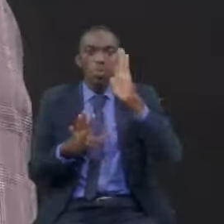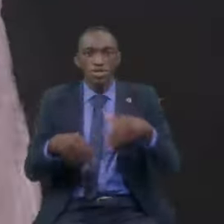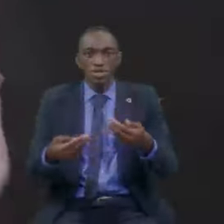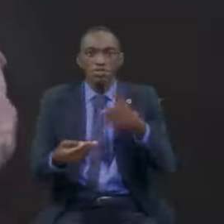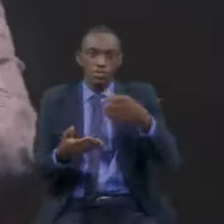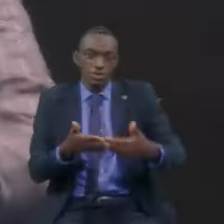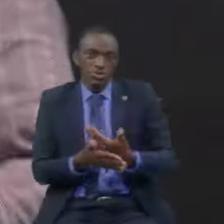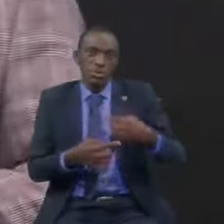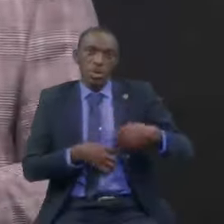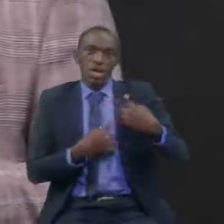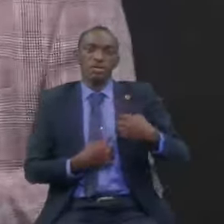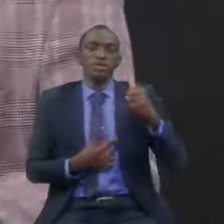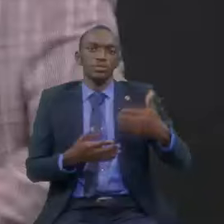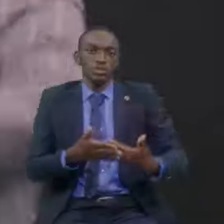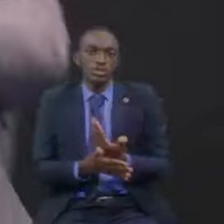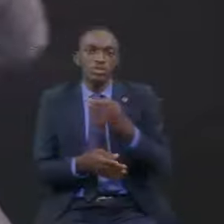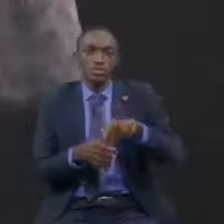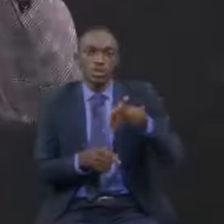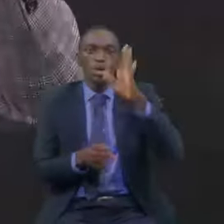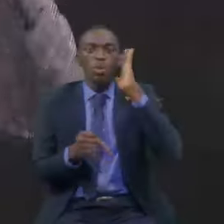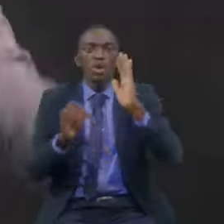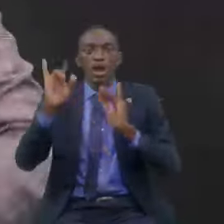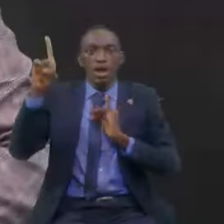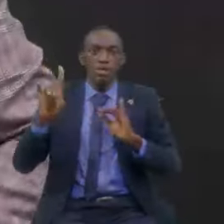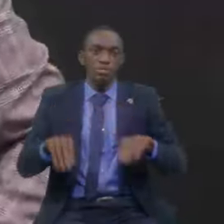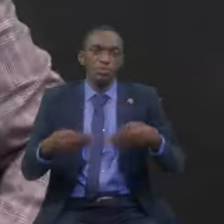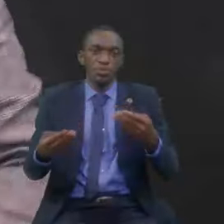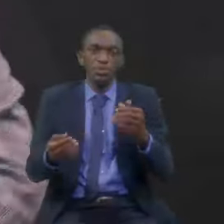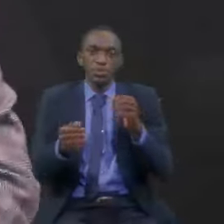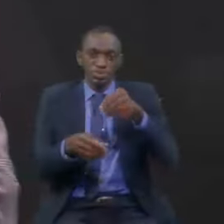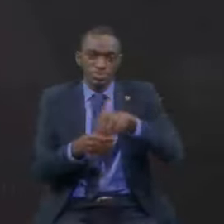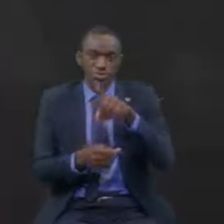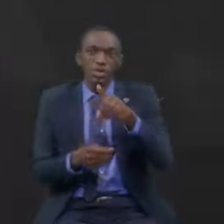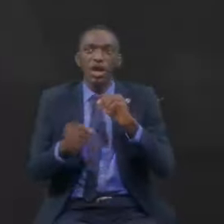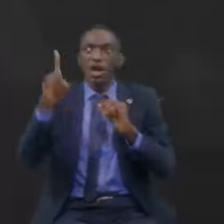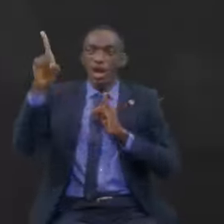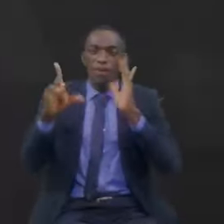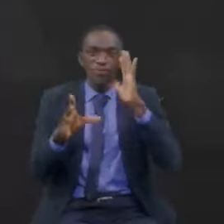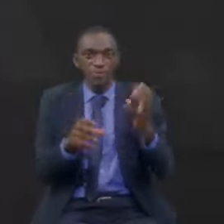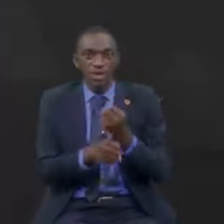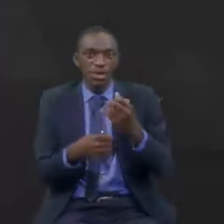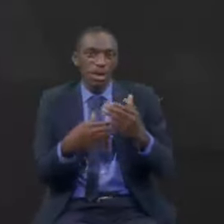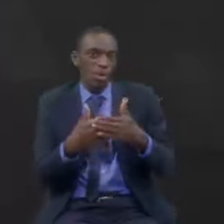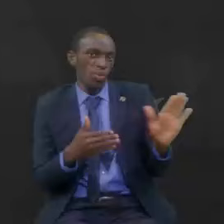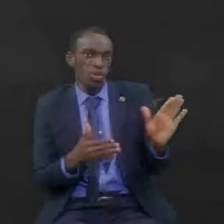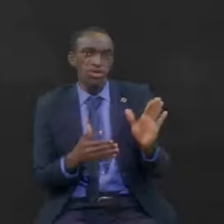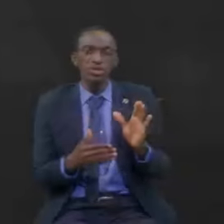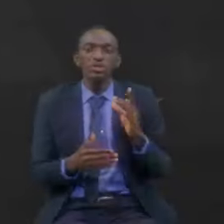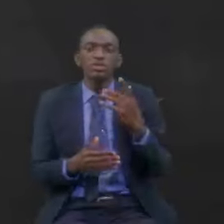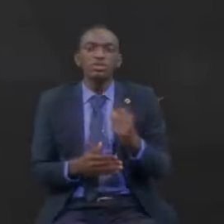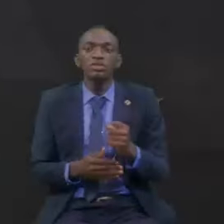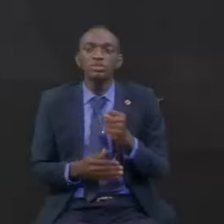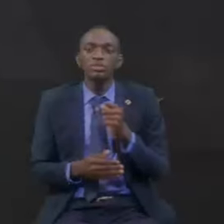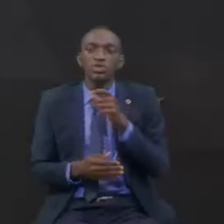put within you, and I will take away the stony heart out of